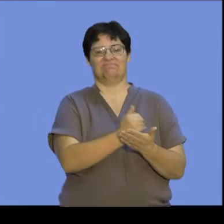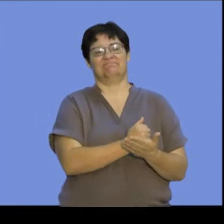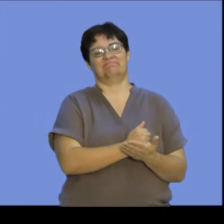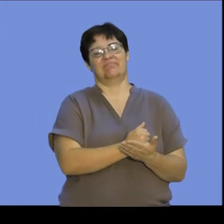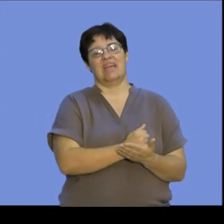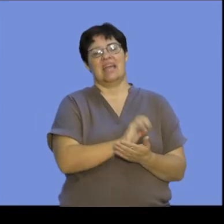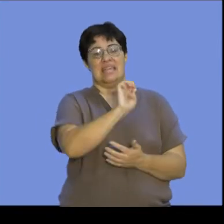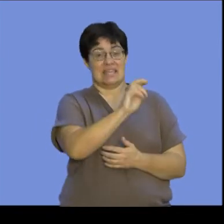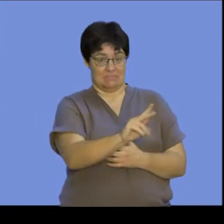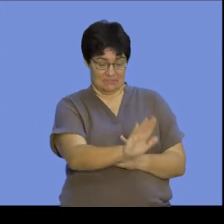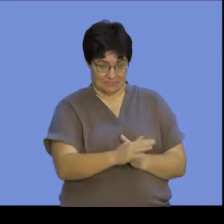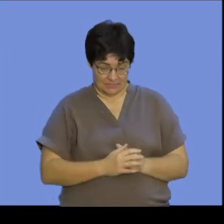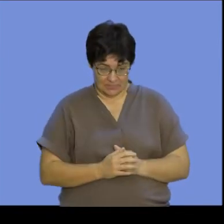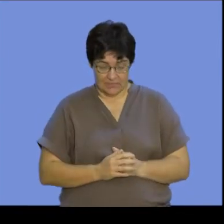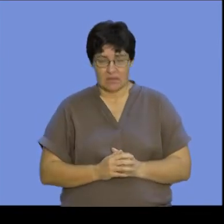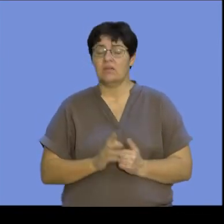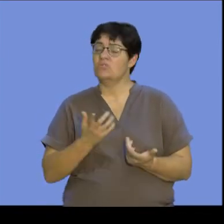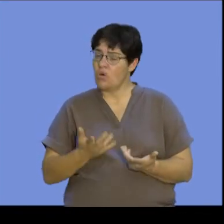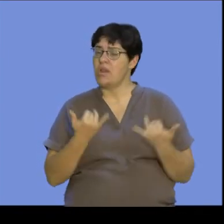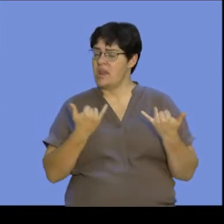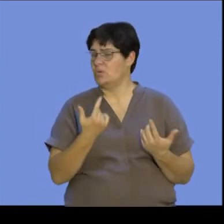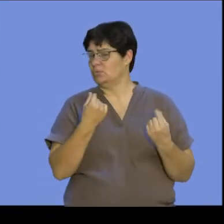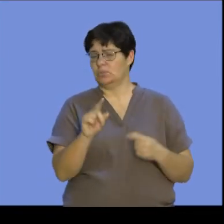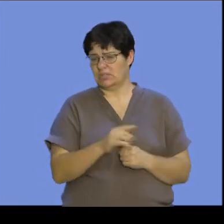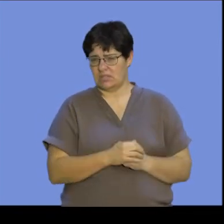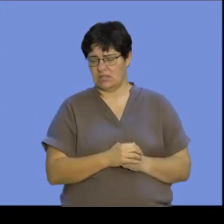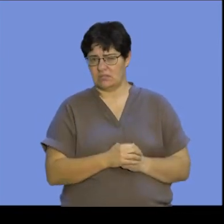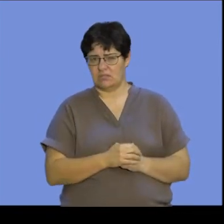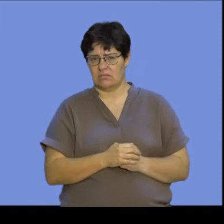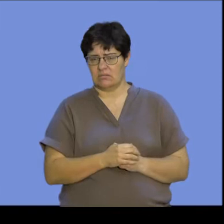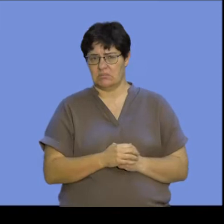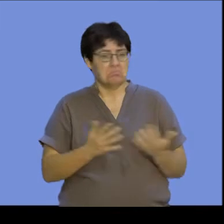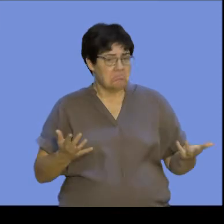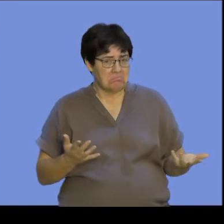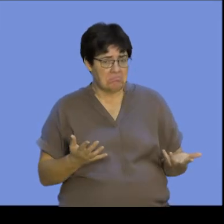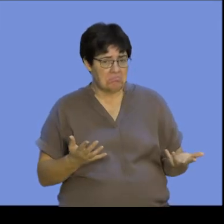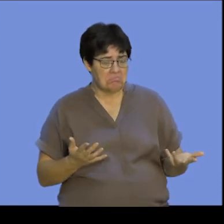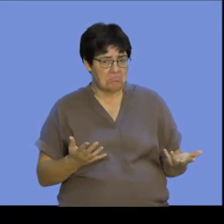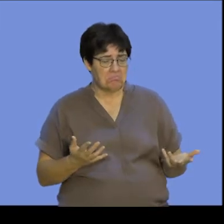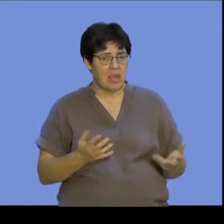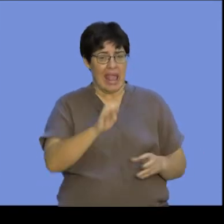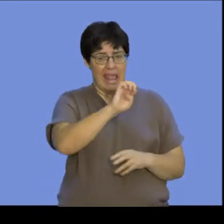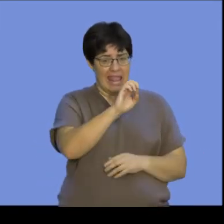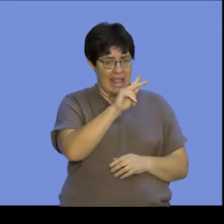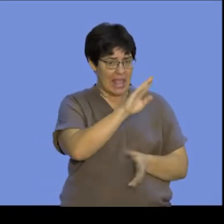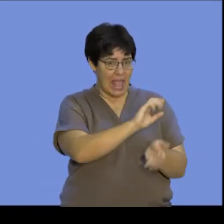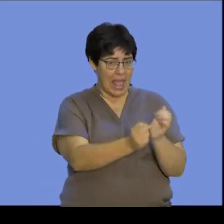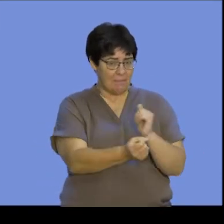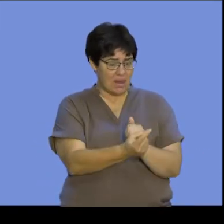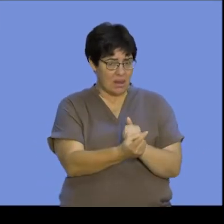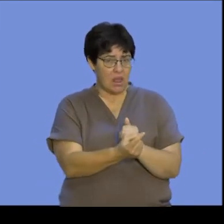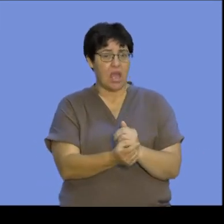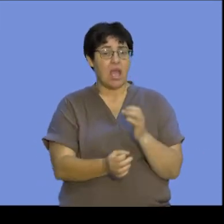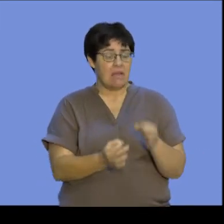kinetic energy. So now what we're going to do is we're going to go, what happens with kinetic energy during